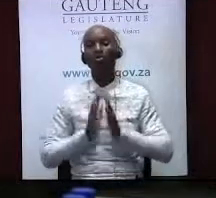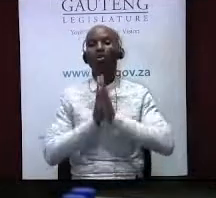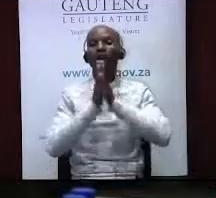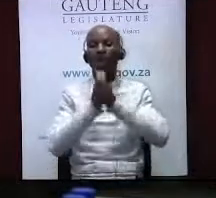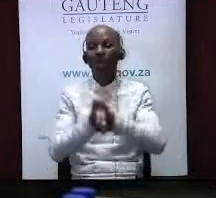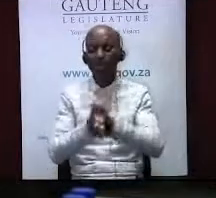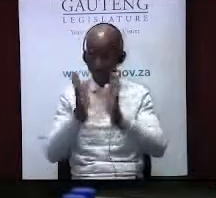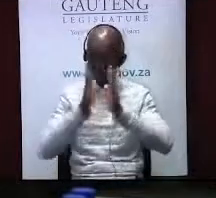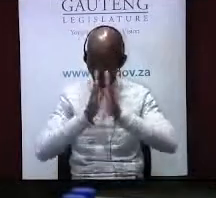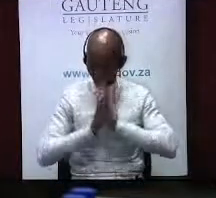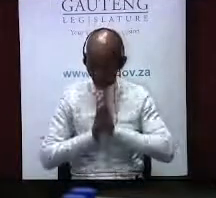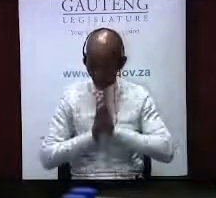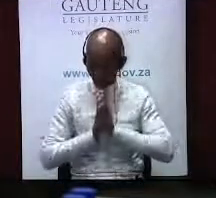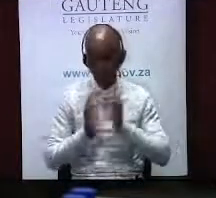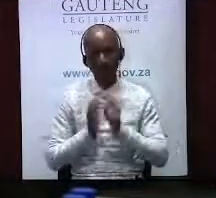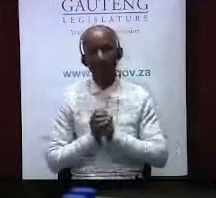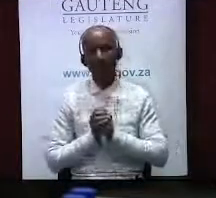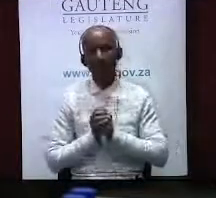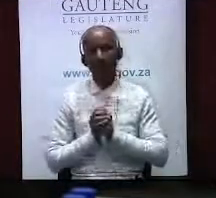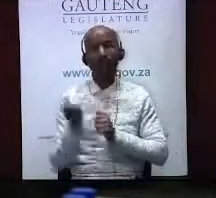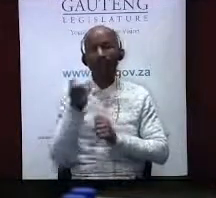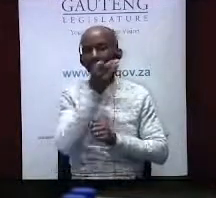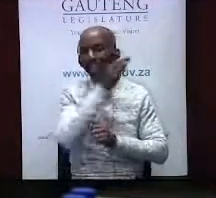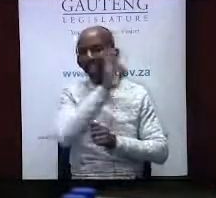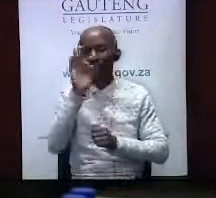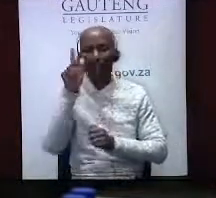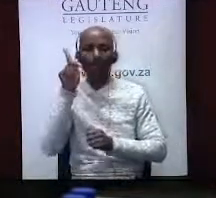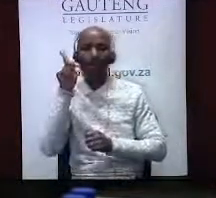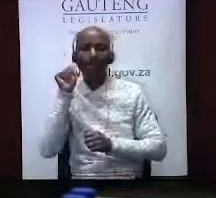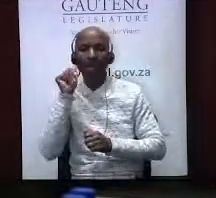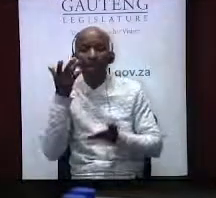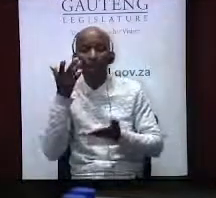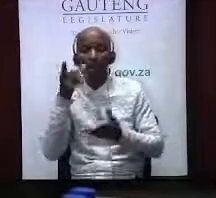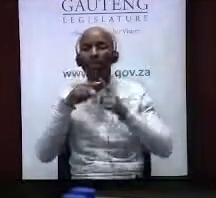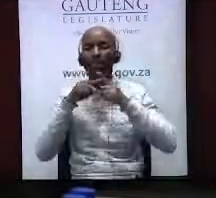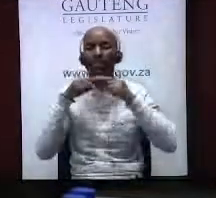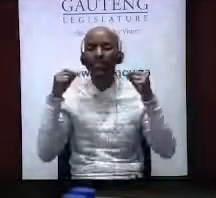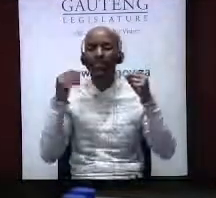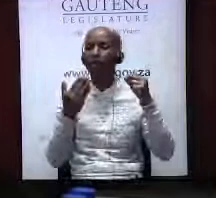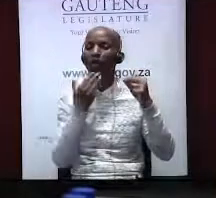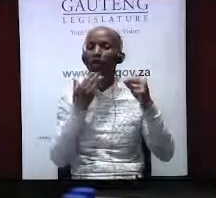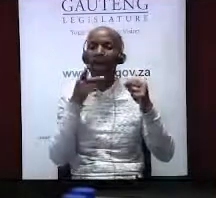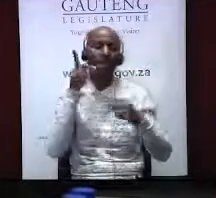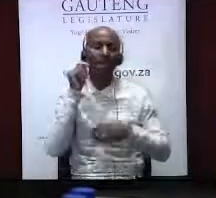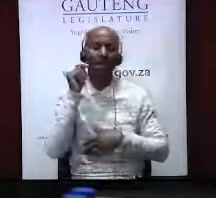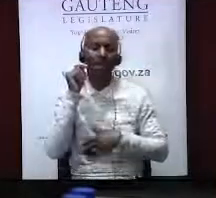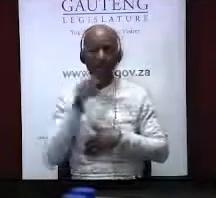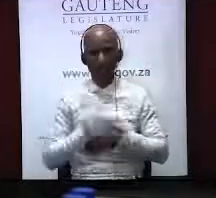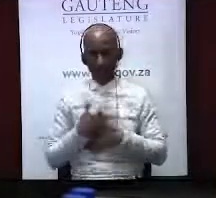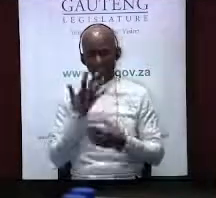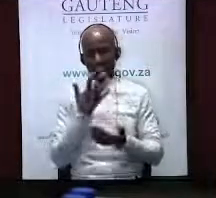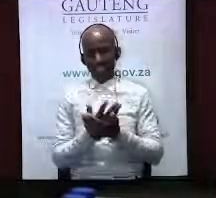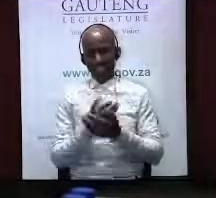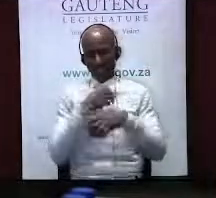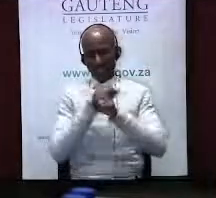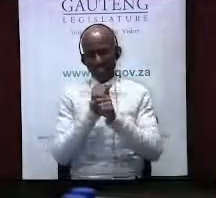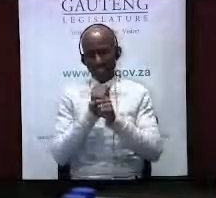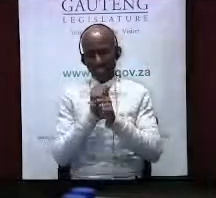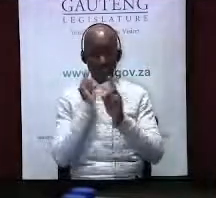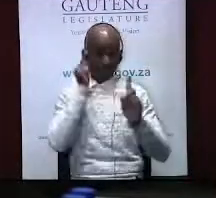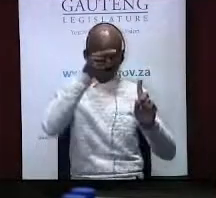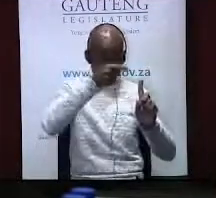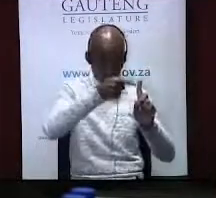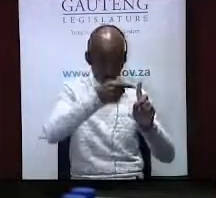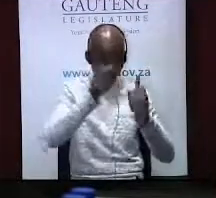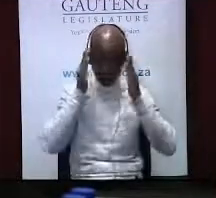that in the churches, if the men or the pastors who are male can make a point that